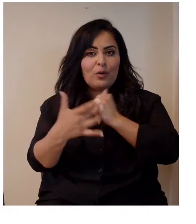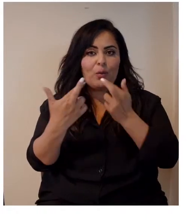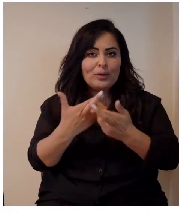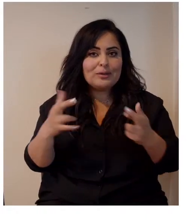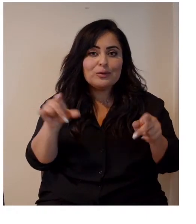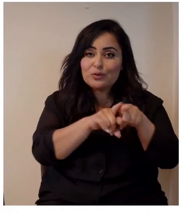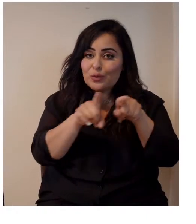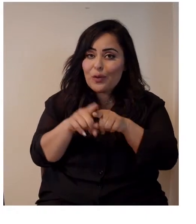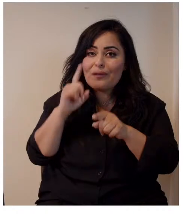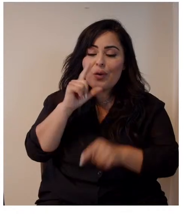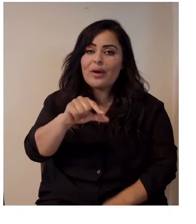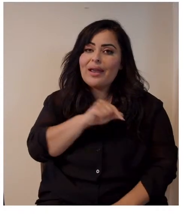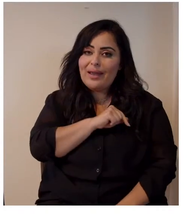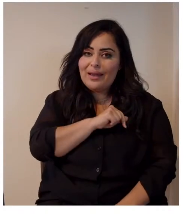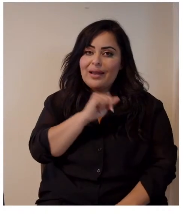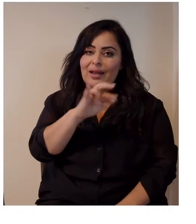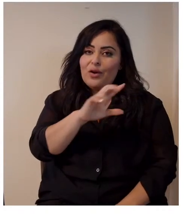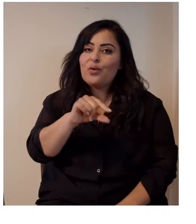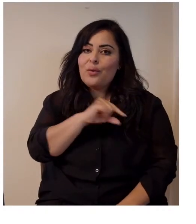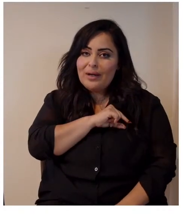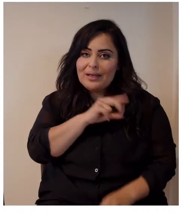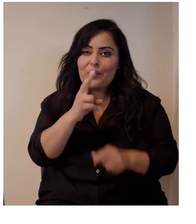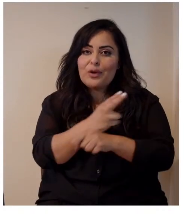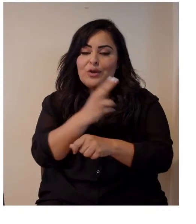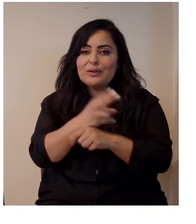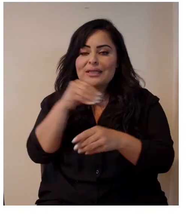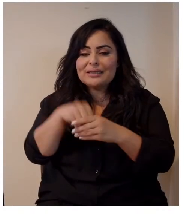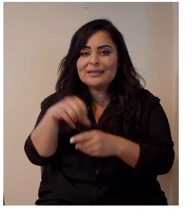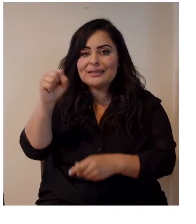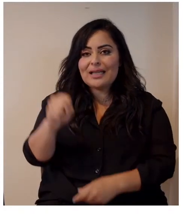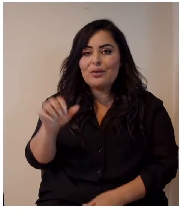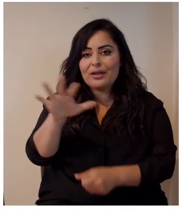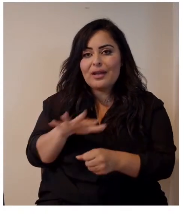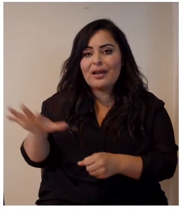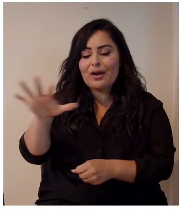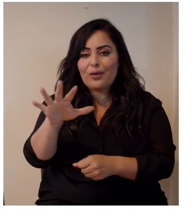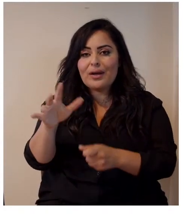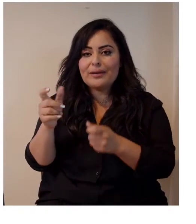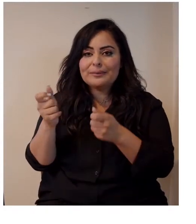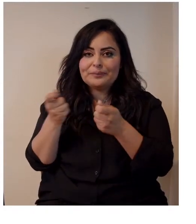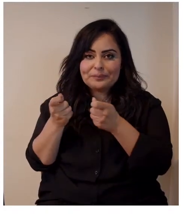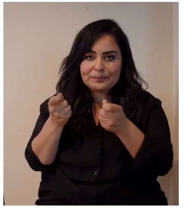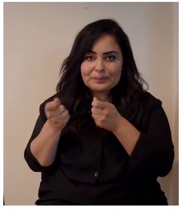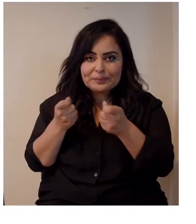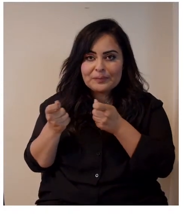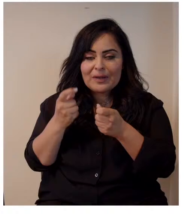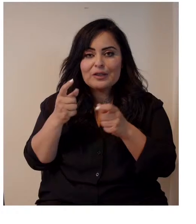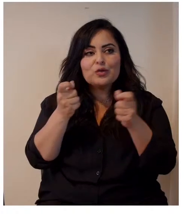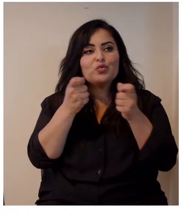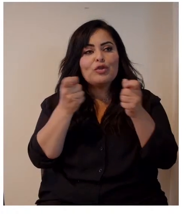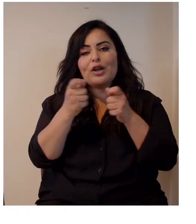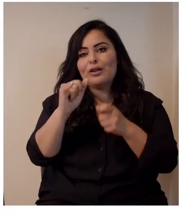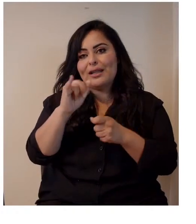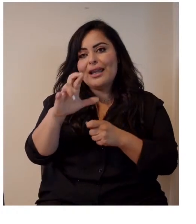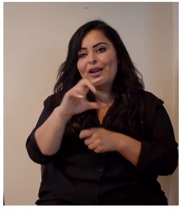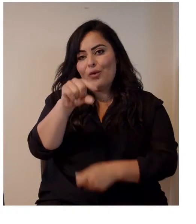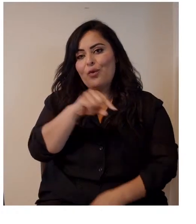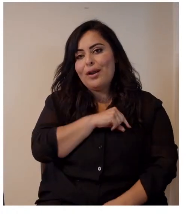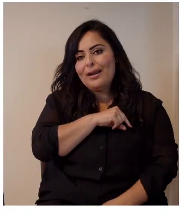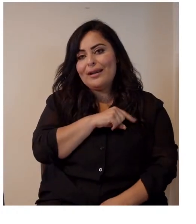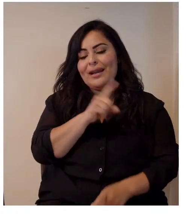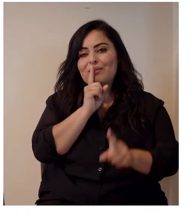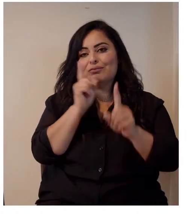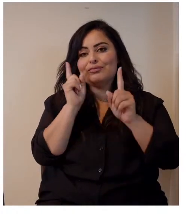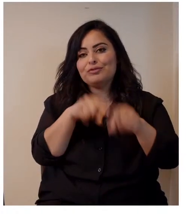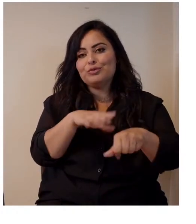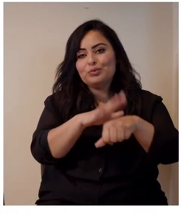resources that our air quality control boards use and the South Coast Air Quality Management uses to regulate the air quality and issue your advisories. So those are